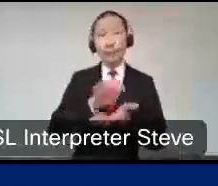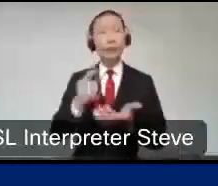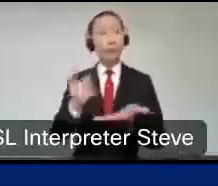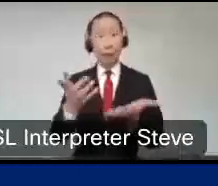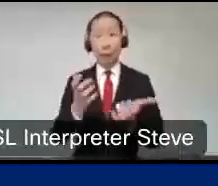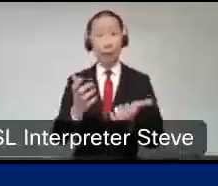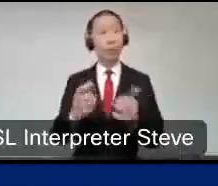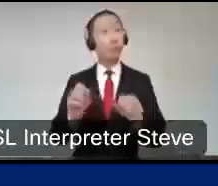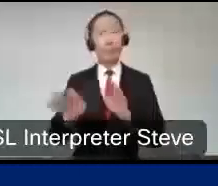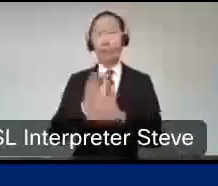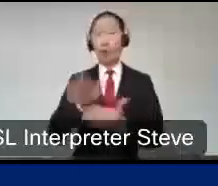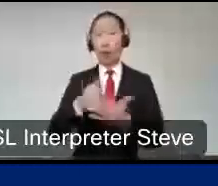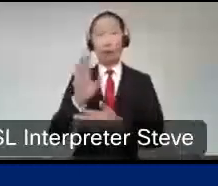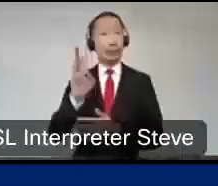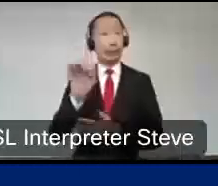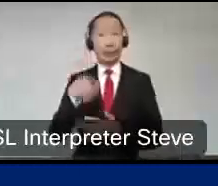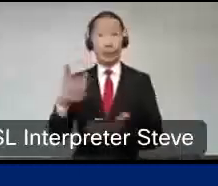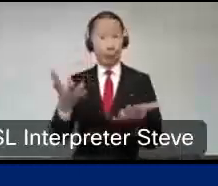want.